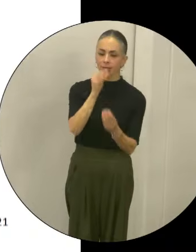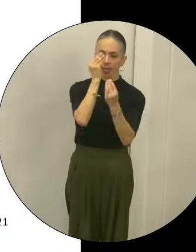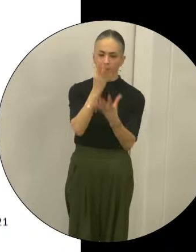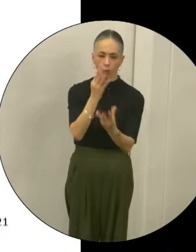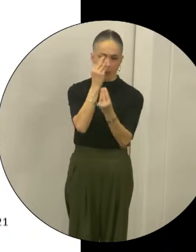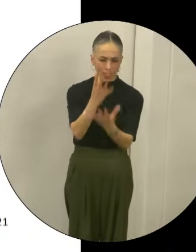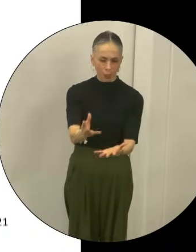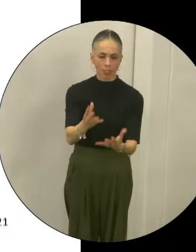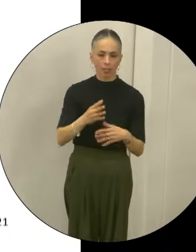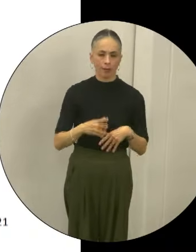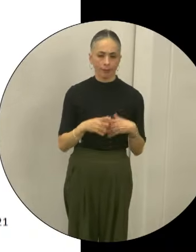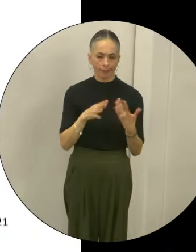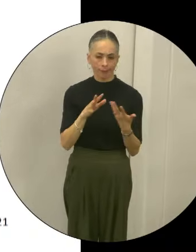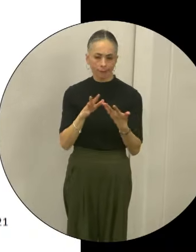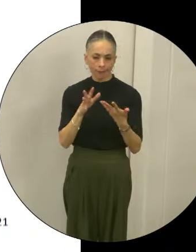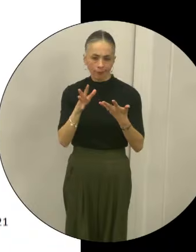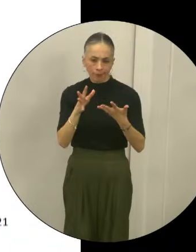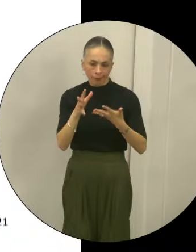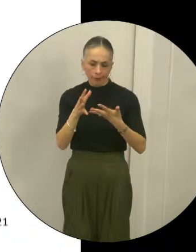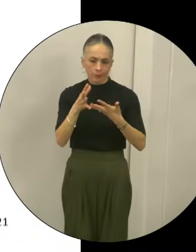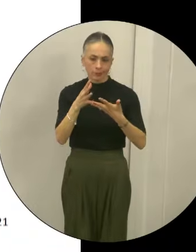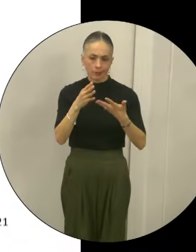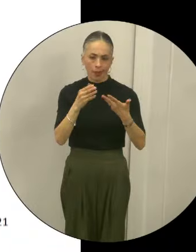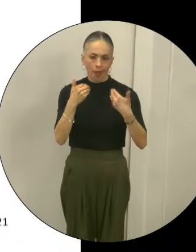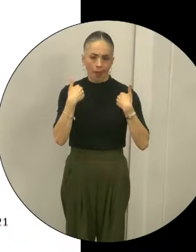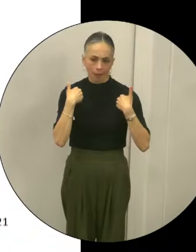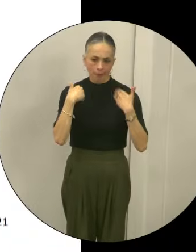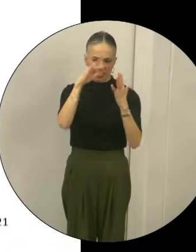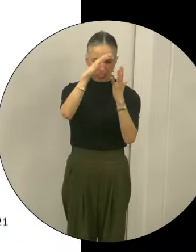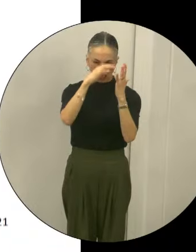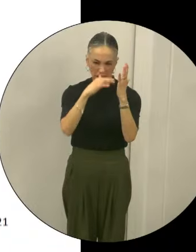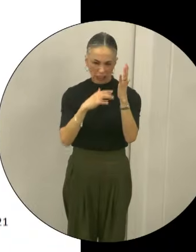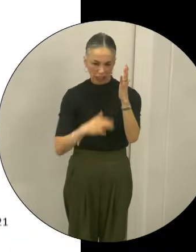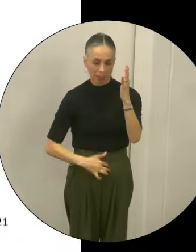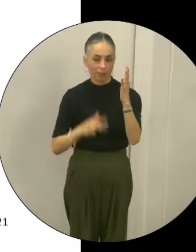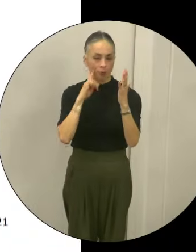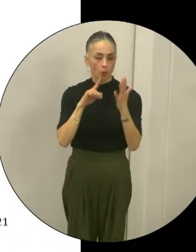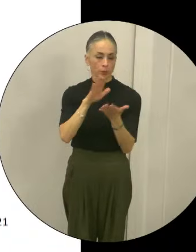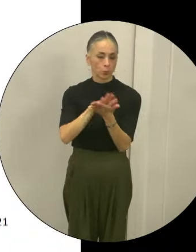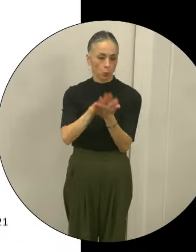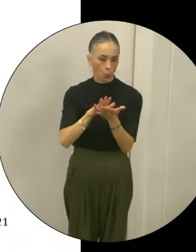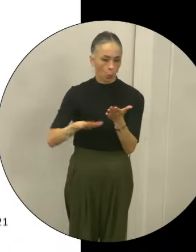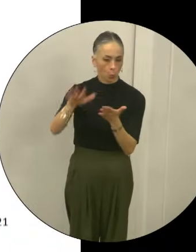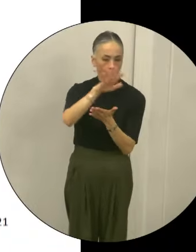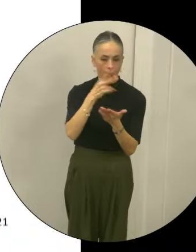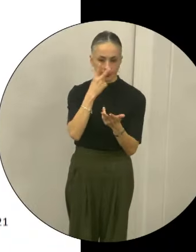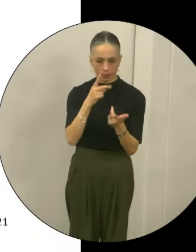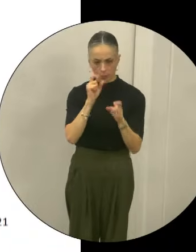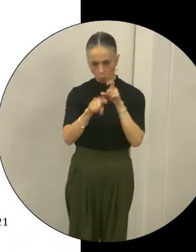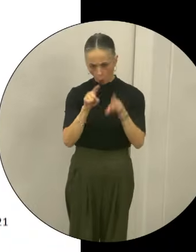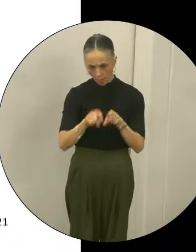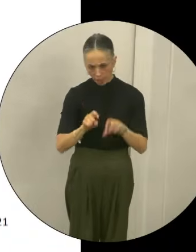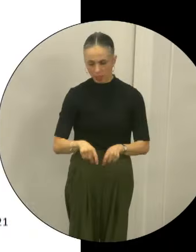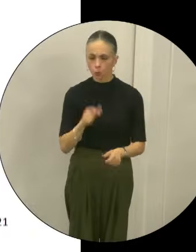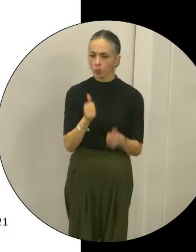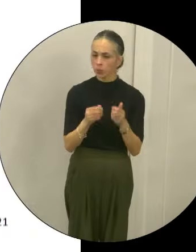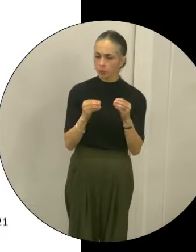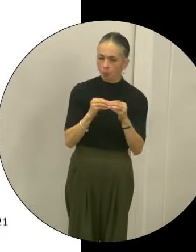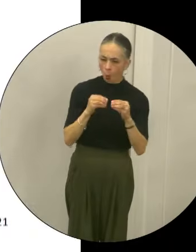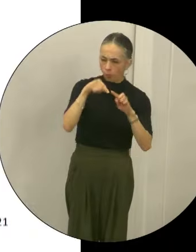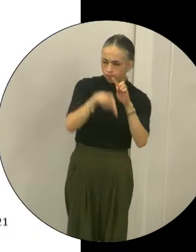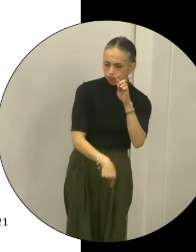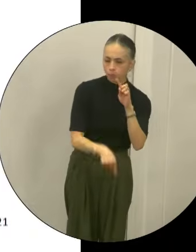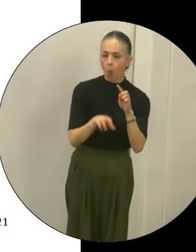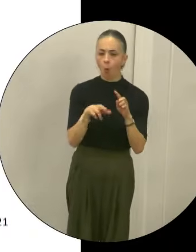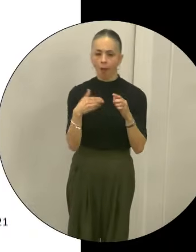information aggregated for the entire school, but for that specific question, so that they can look and see which questions they might need to drill into more, or maybe have those